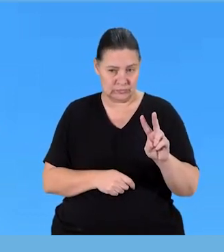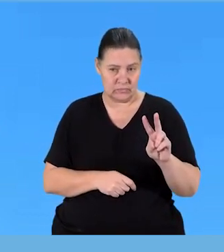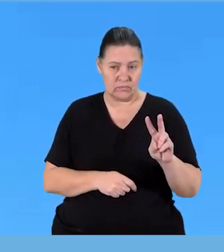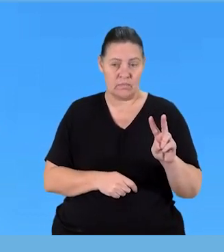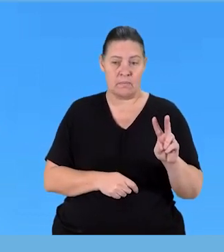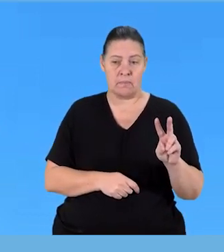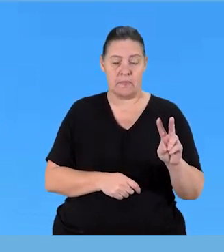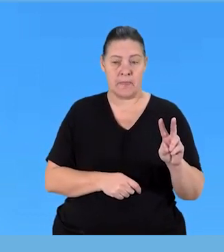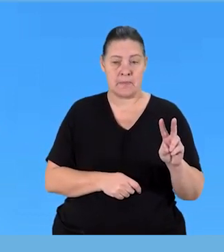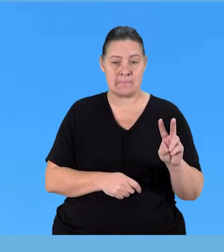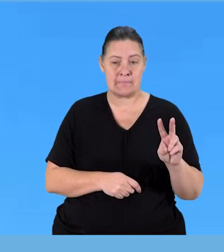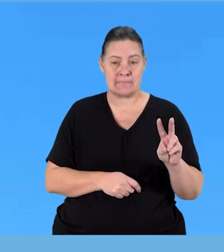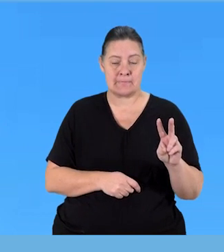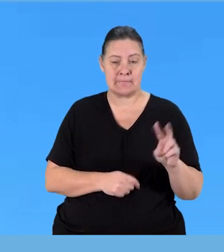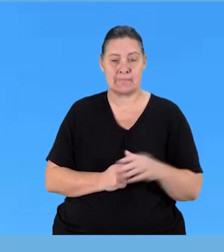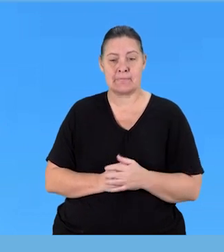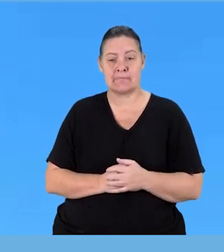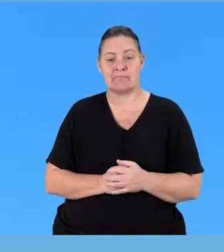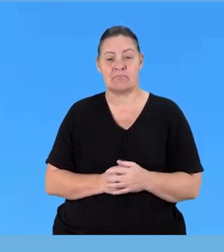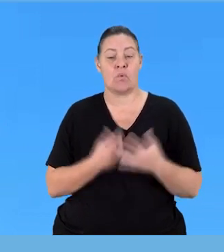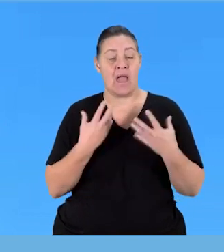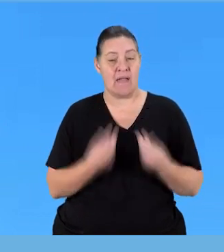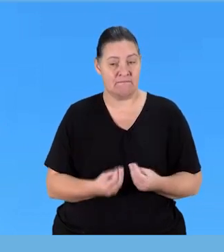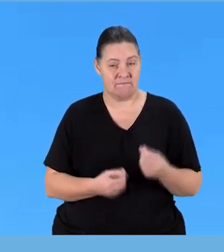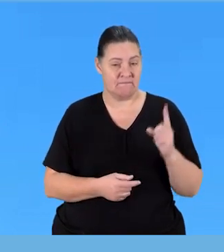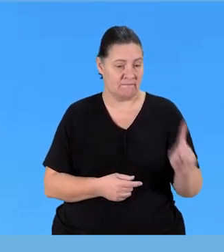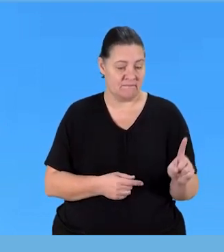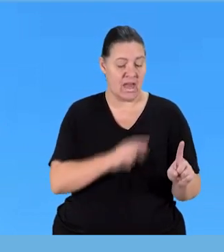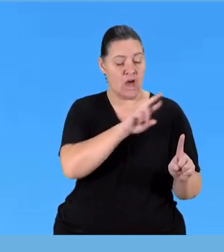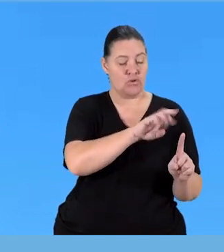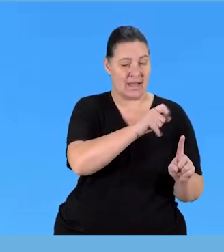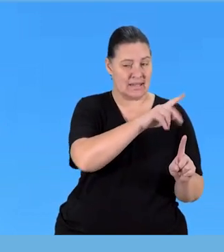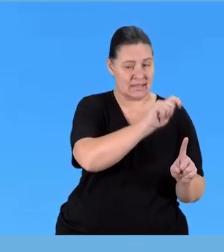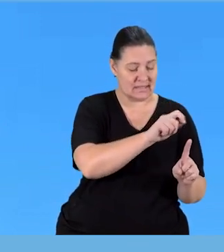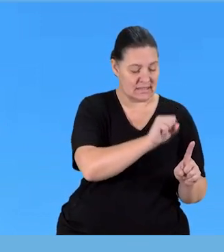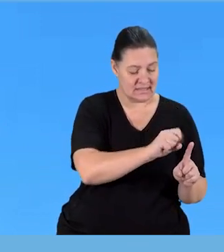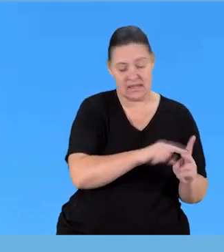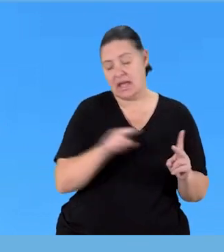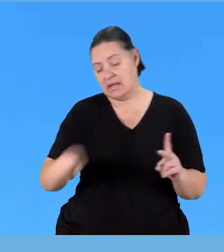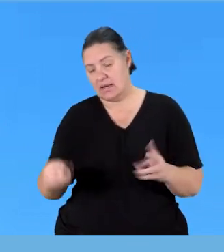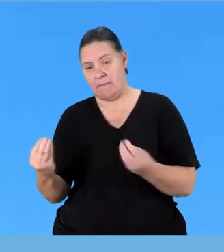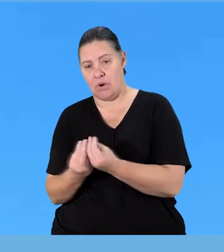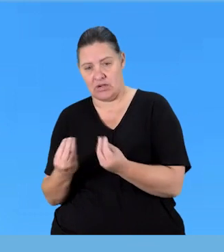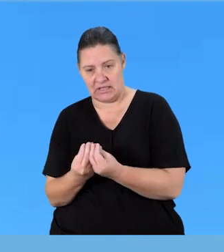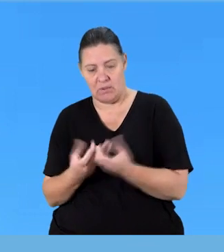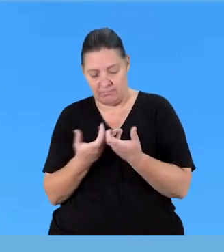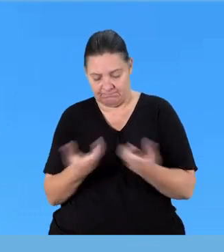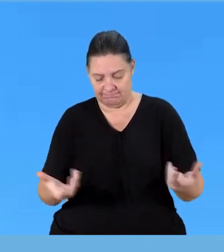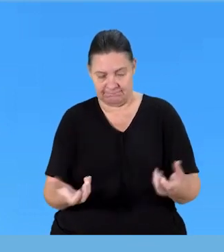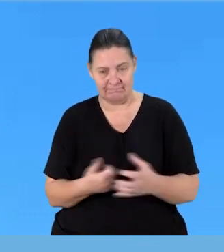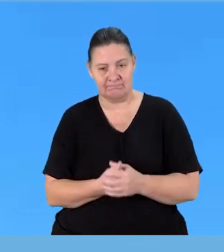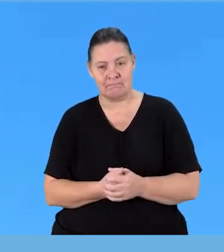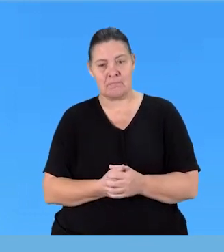that. The chemical reactions can be broken into two parts, whereby we have the reactants and also have the